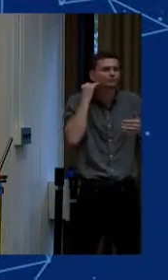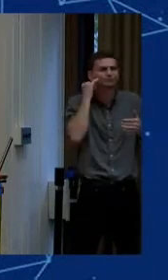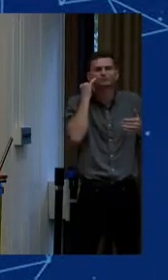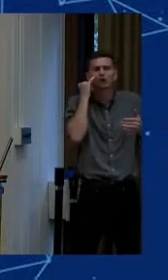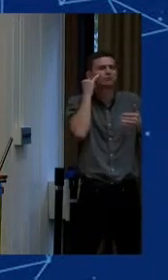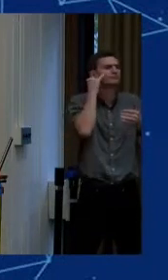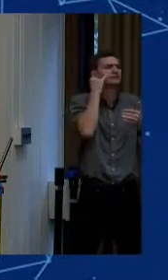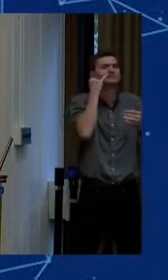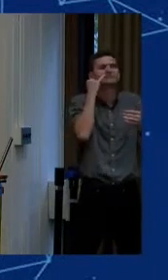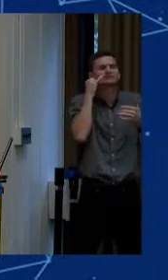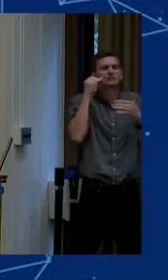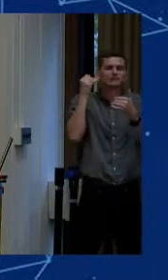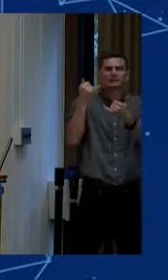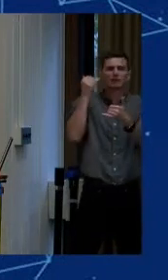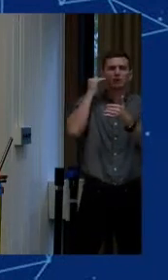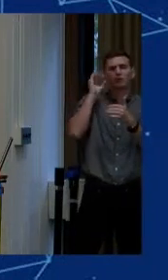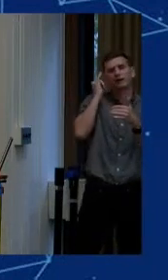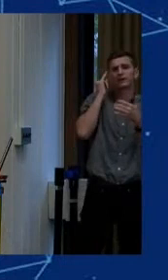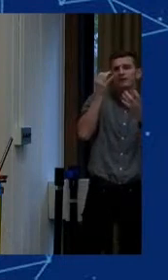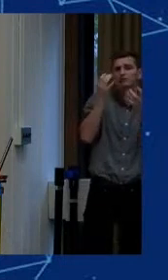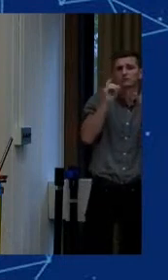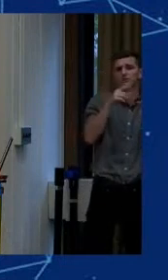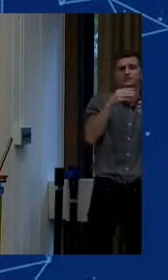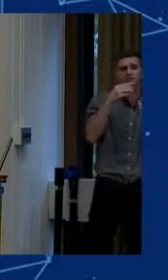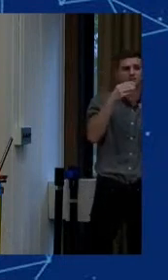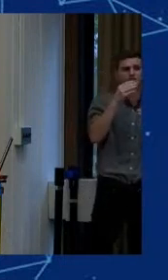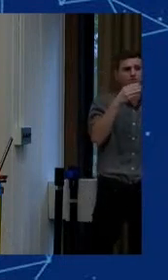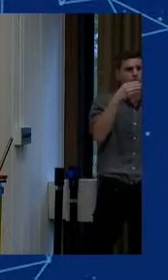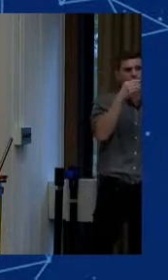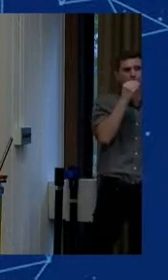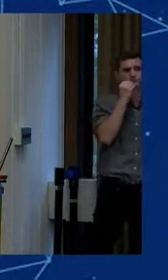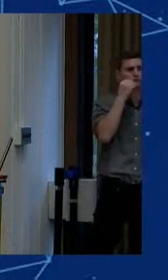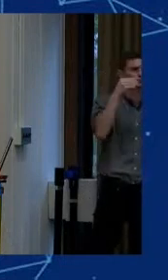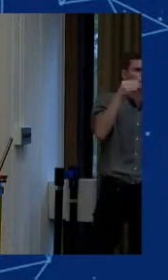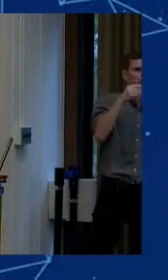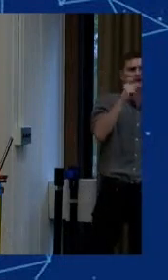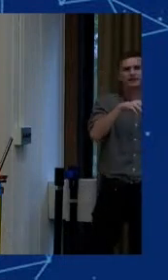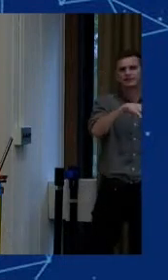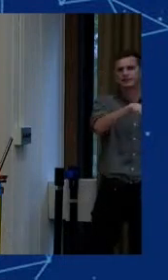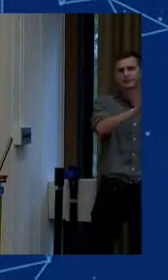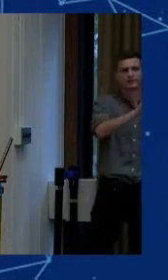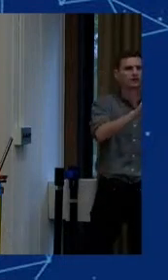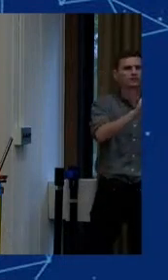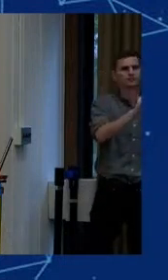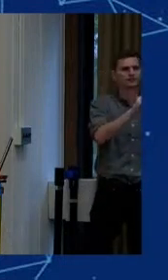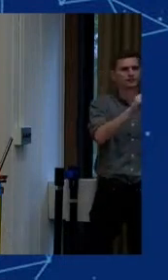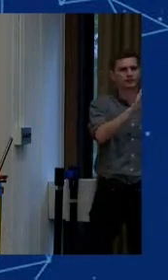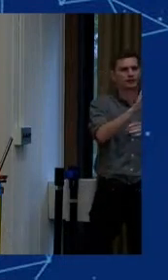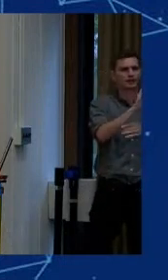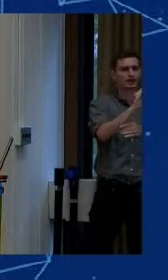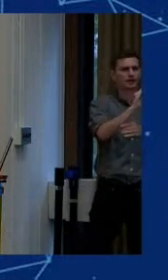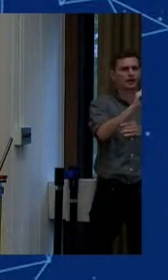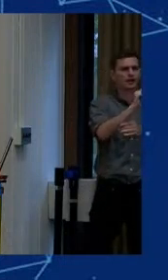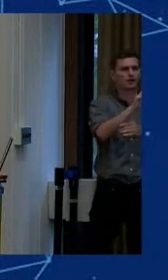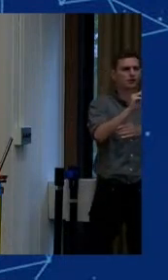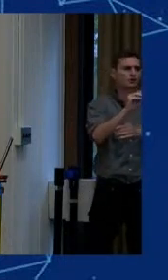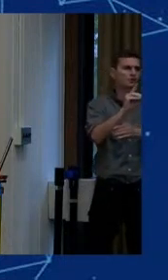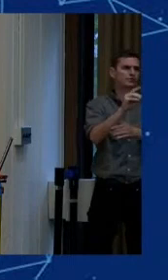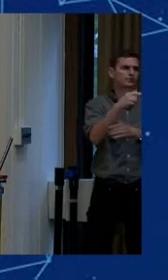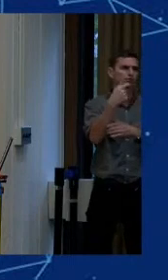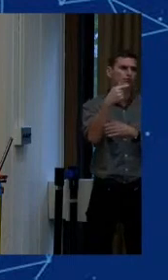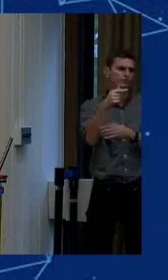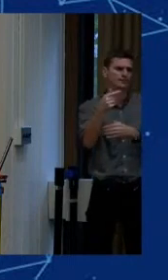Shop, I have to pick up collard greens, right? Like, I need more from this. So you can see the prompt up here,